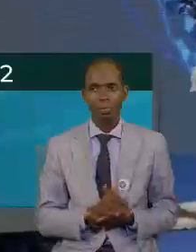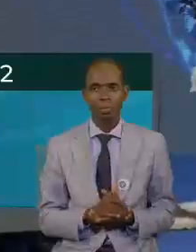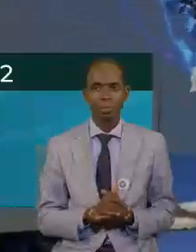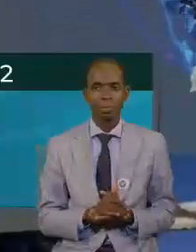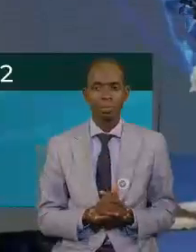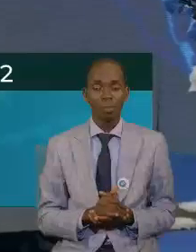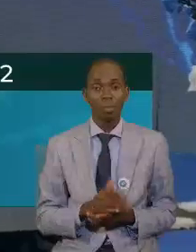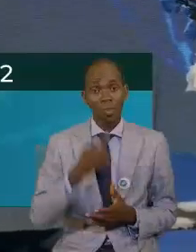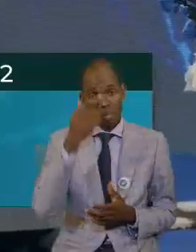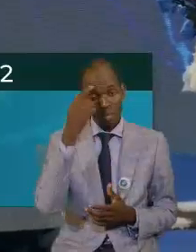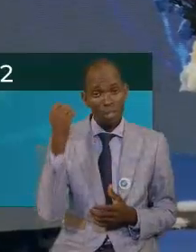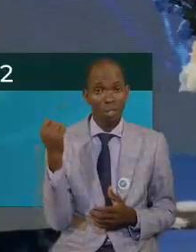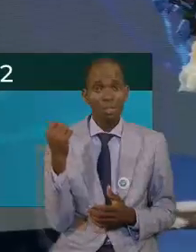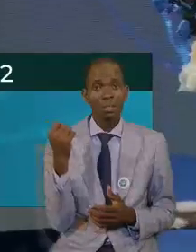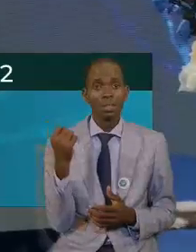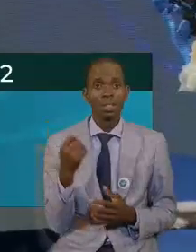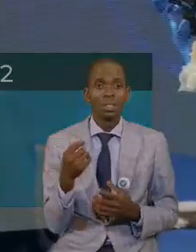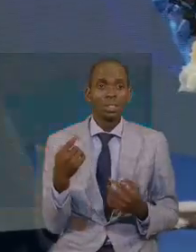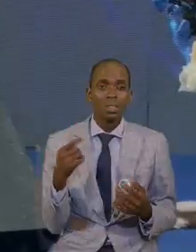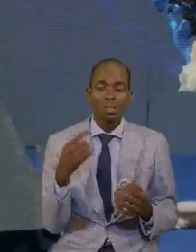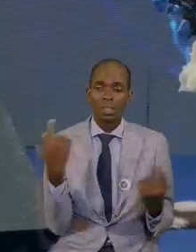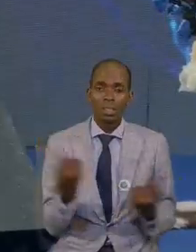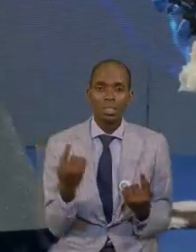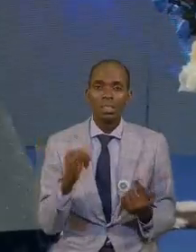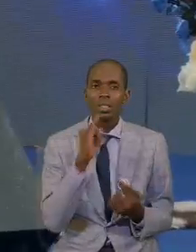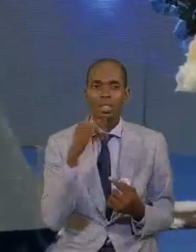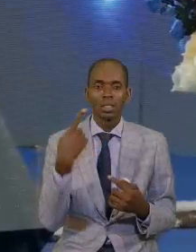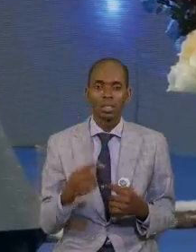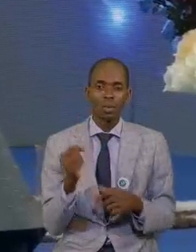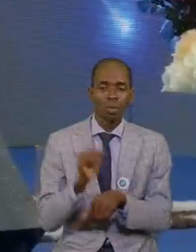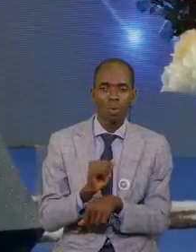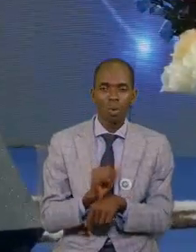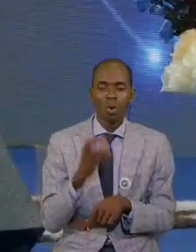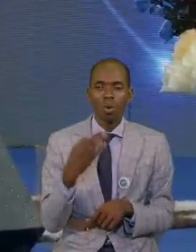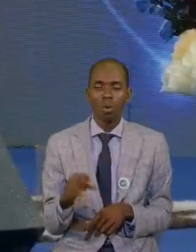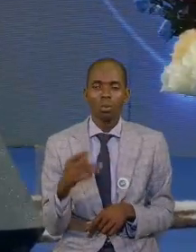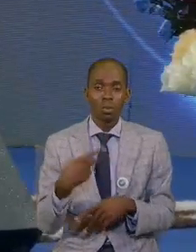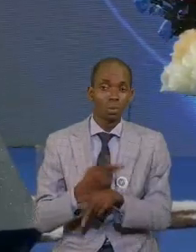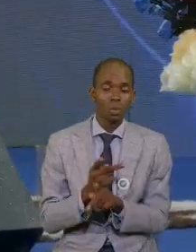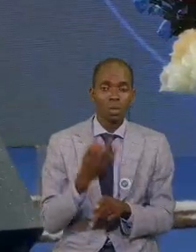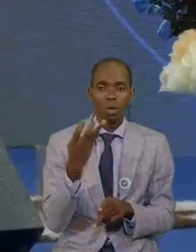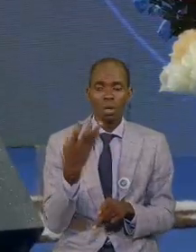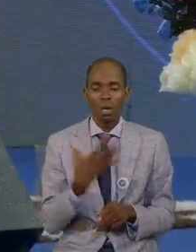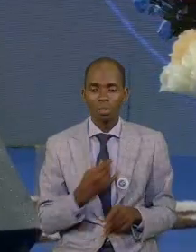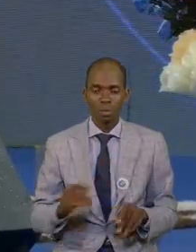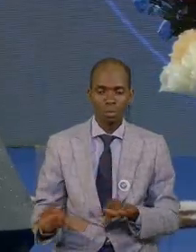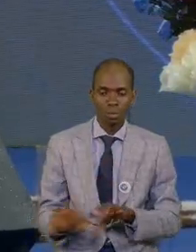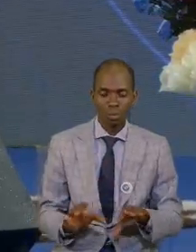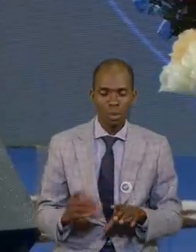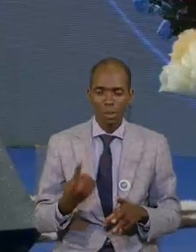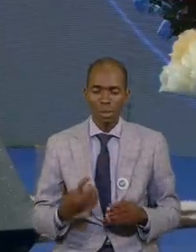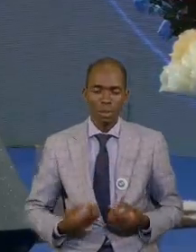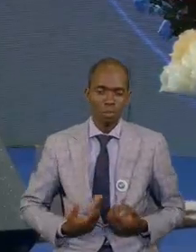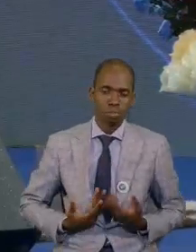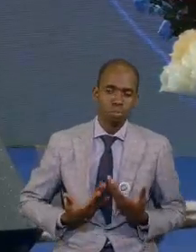Because sin is the product of the action, the inspiration, the influence of